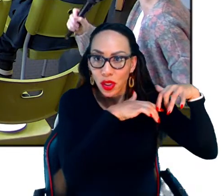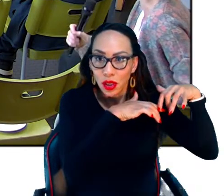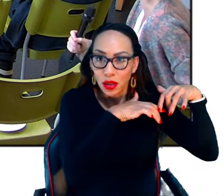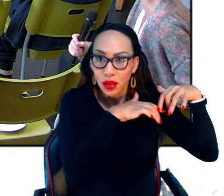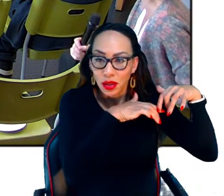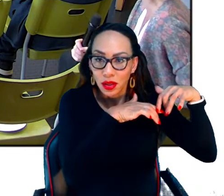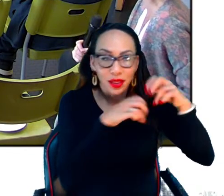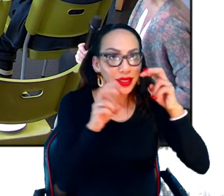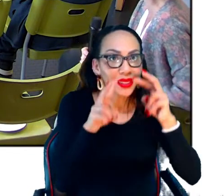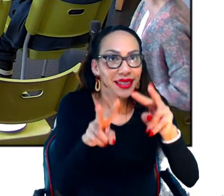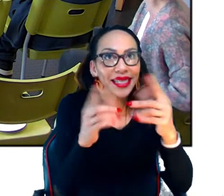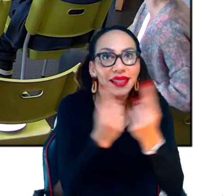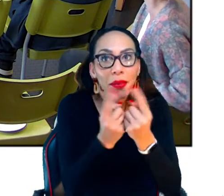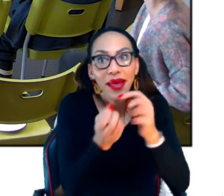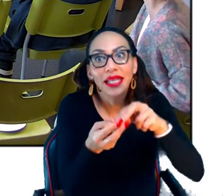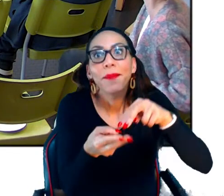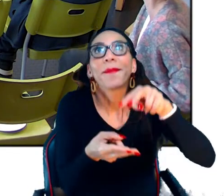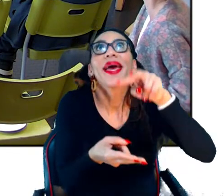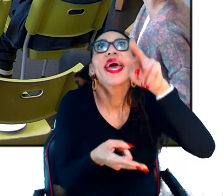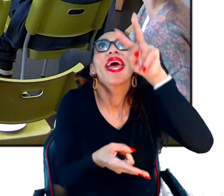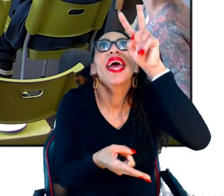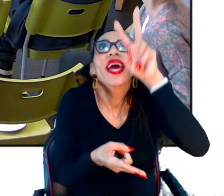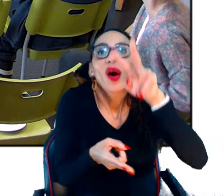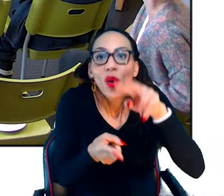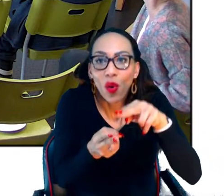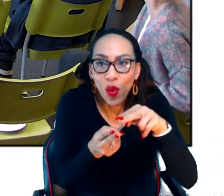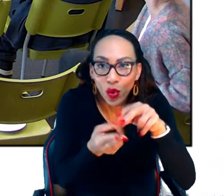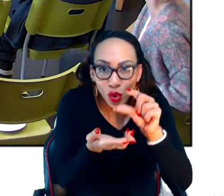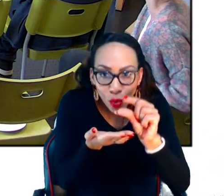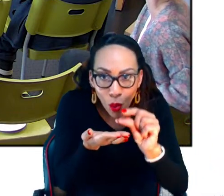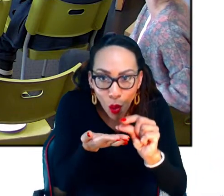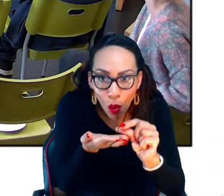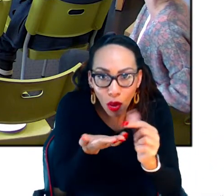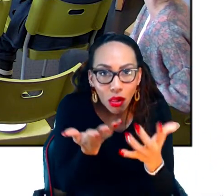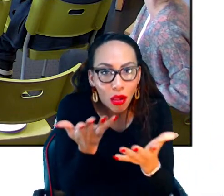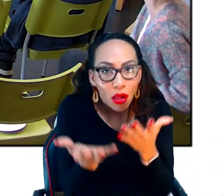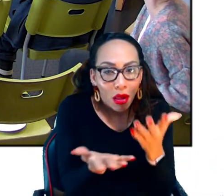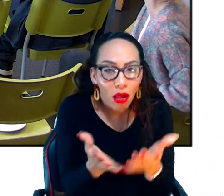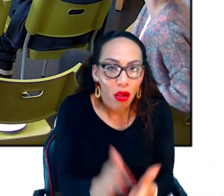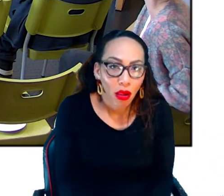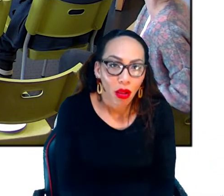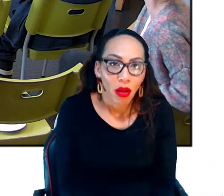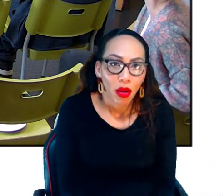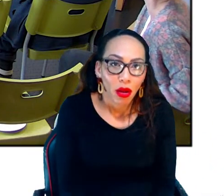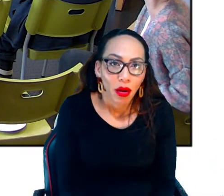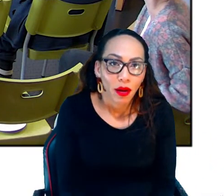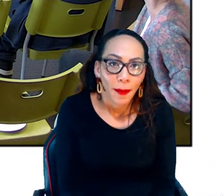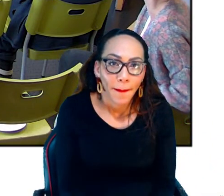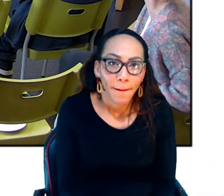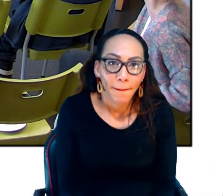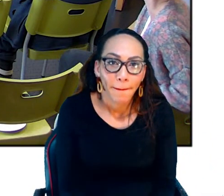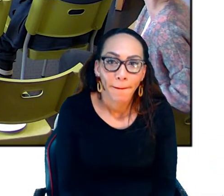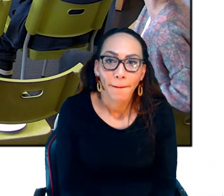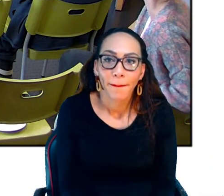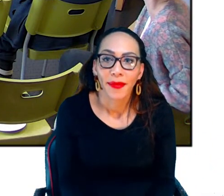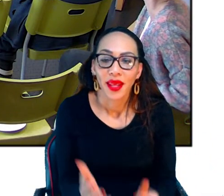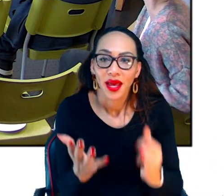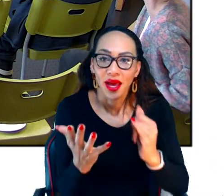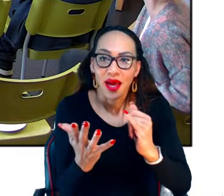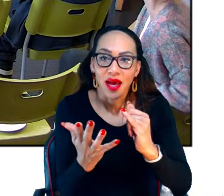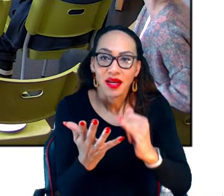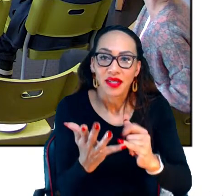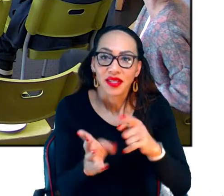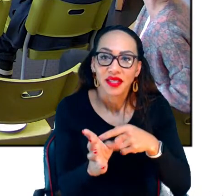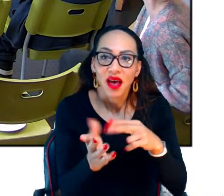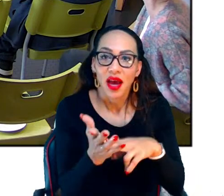well? Yeah. I mean, the cyanotypes are quite like A4 size, and the